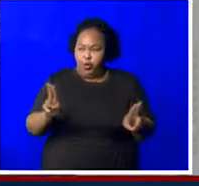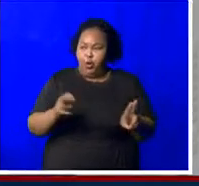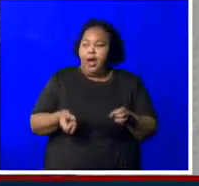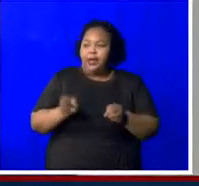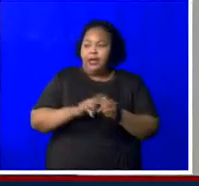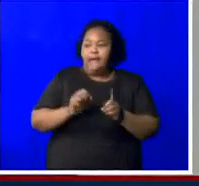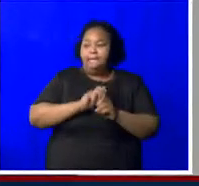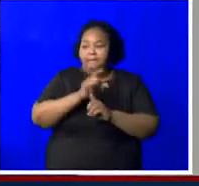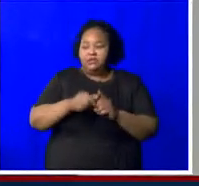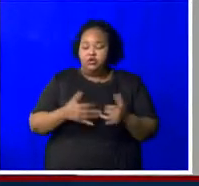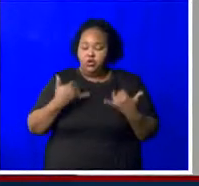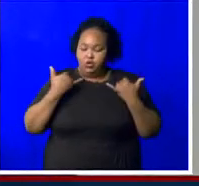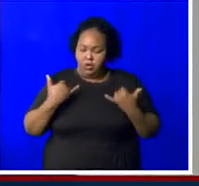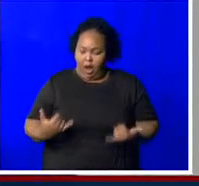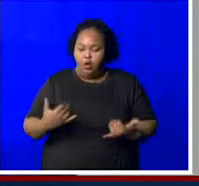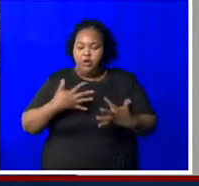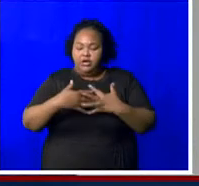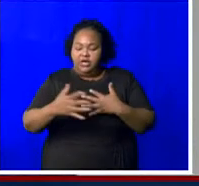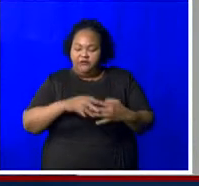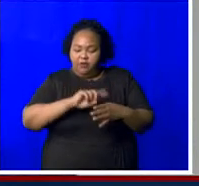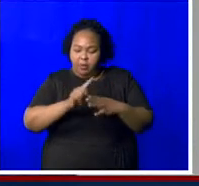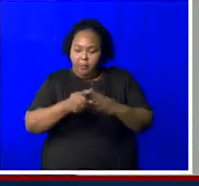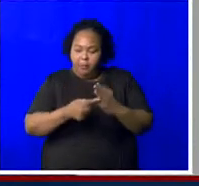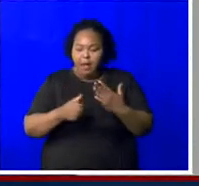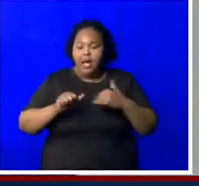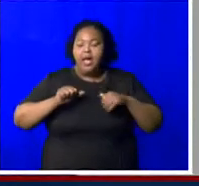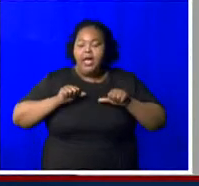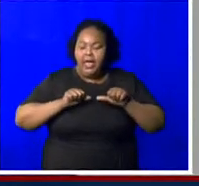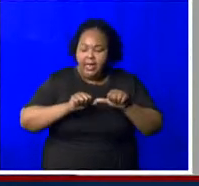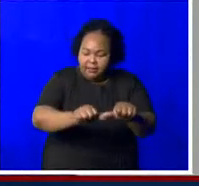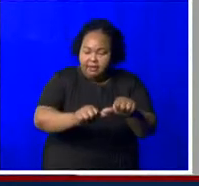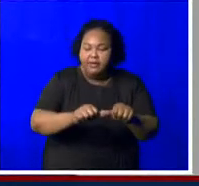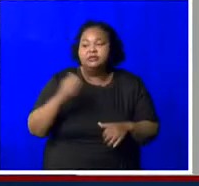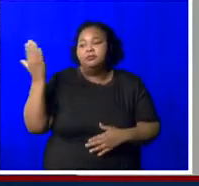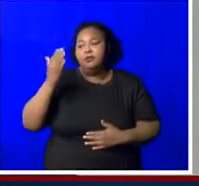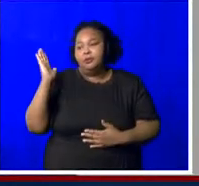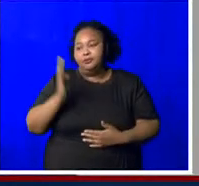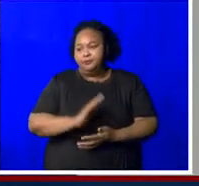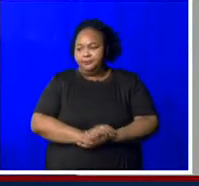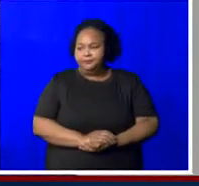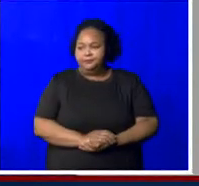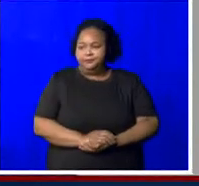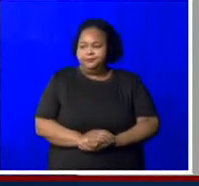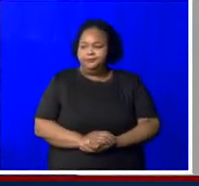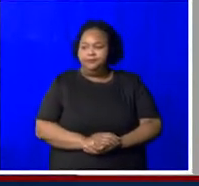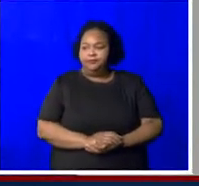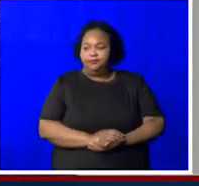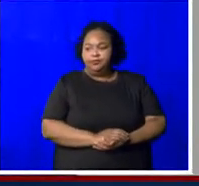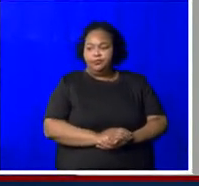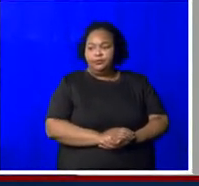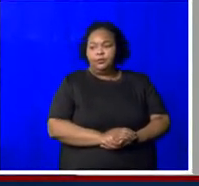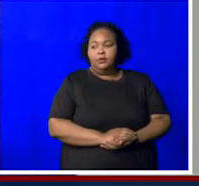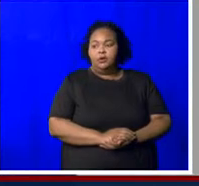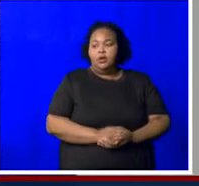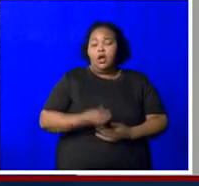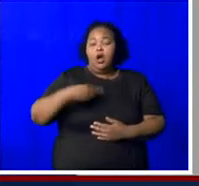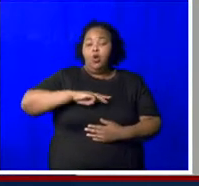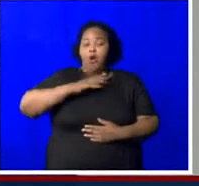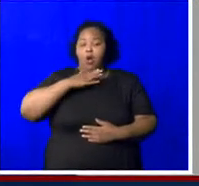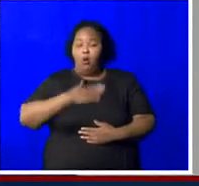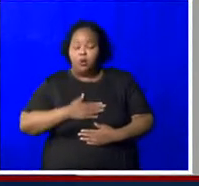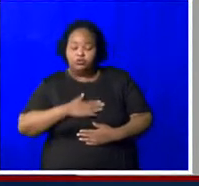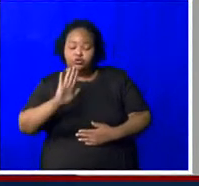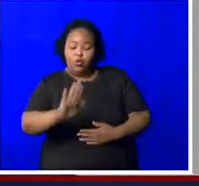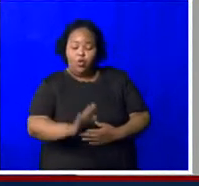talenhlangano. WHO recommends that we advance the universal health coverage to ensure all